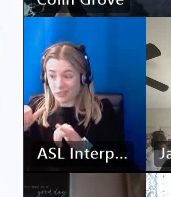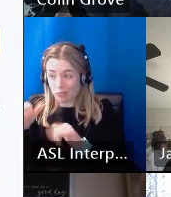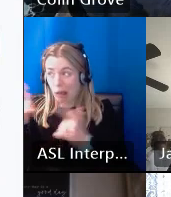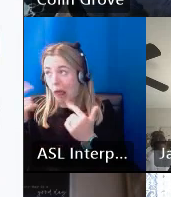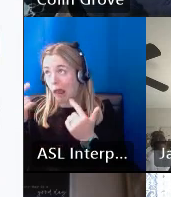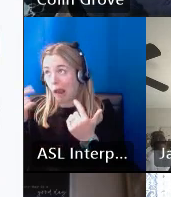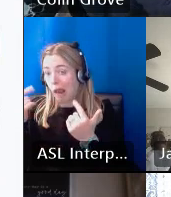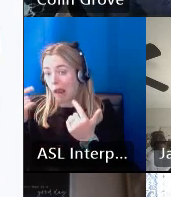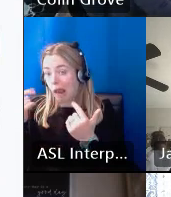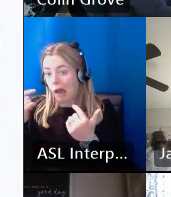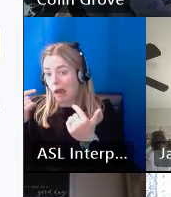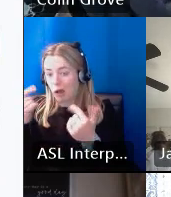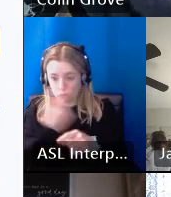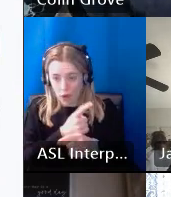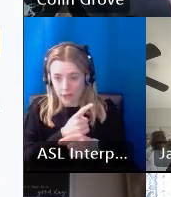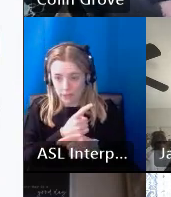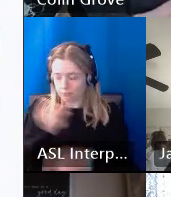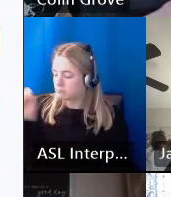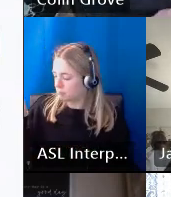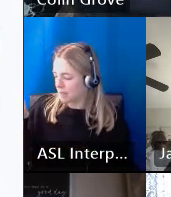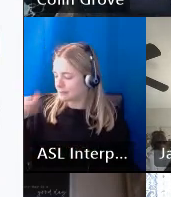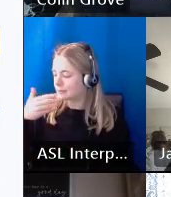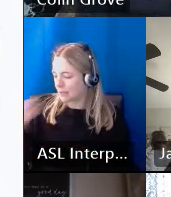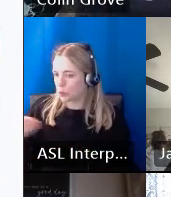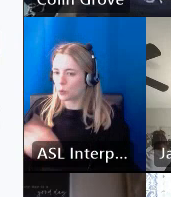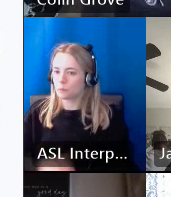Thank you for that, London. Someone else, share.